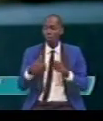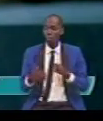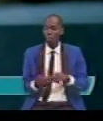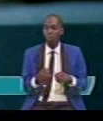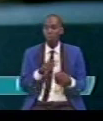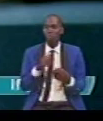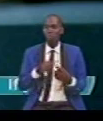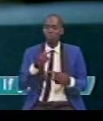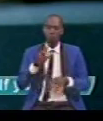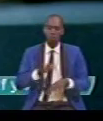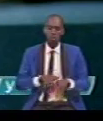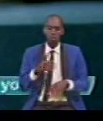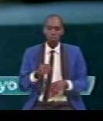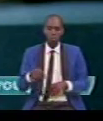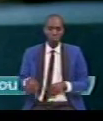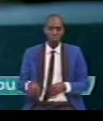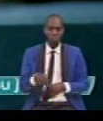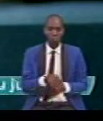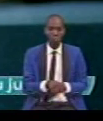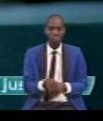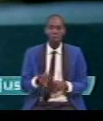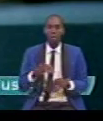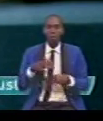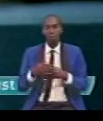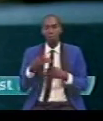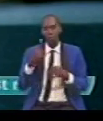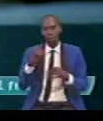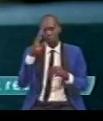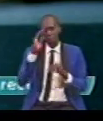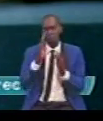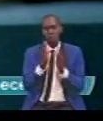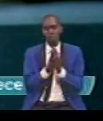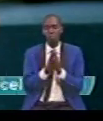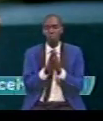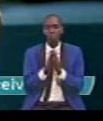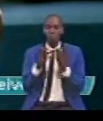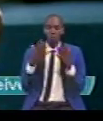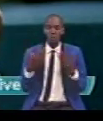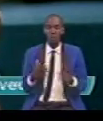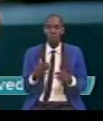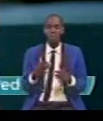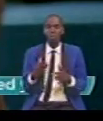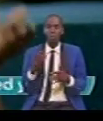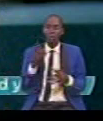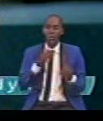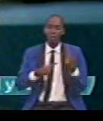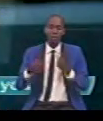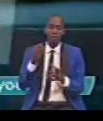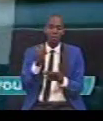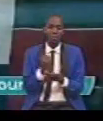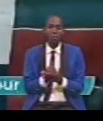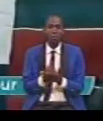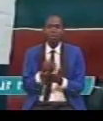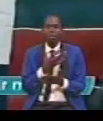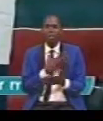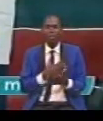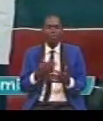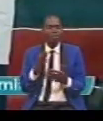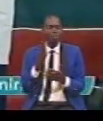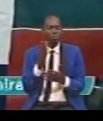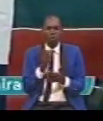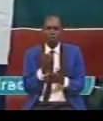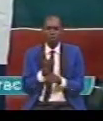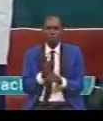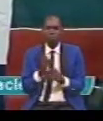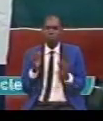When I hold my leg, and then the pastor prayed. After finishing prayed, when I said amen, suddenly from nowhere the pain disappeared.